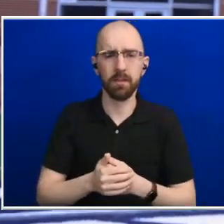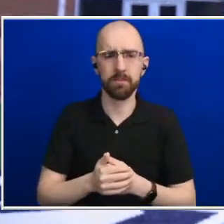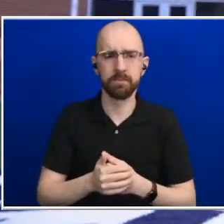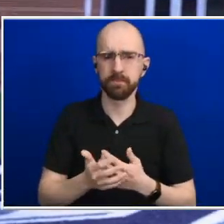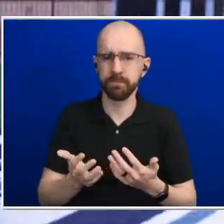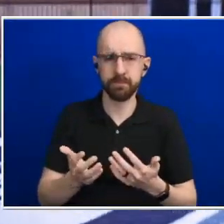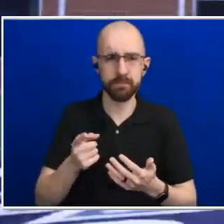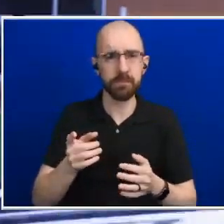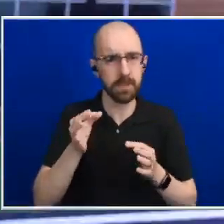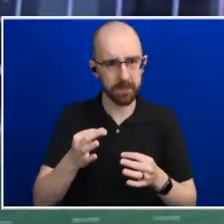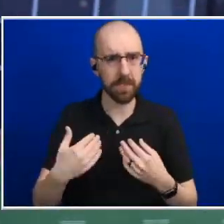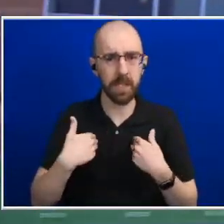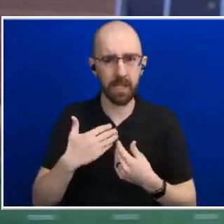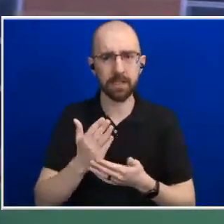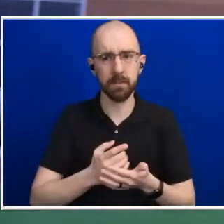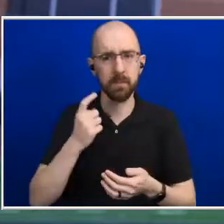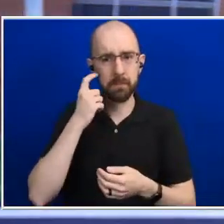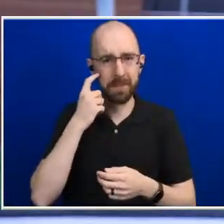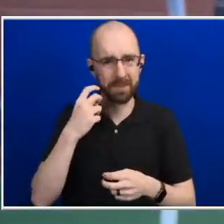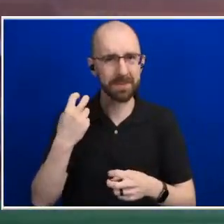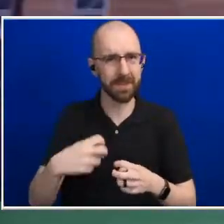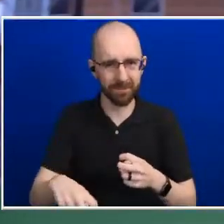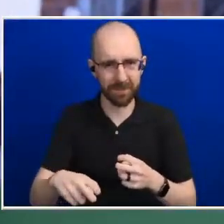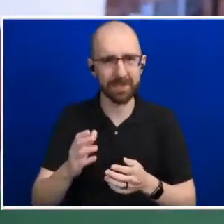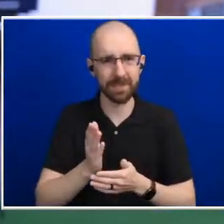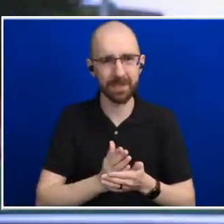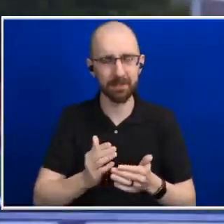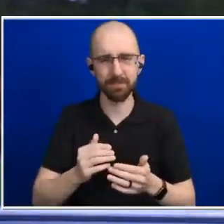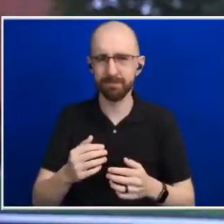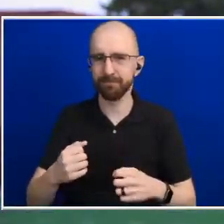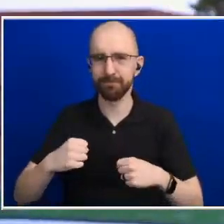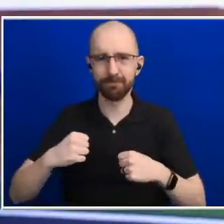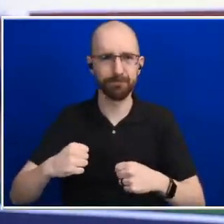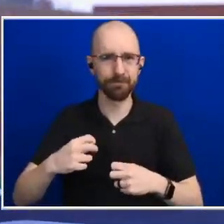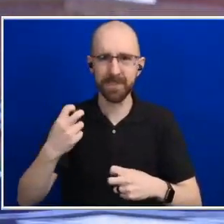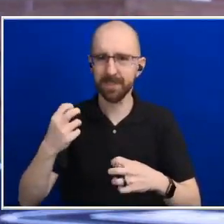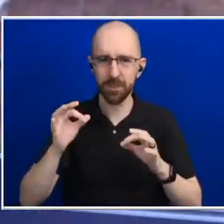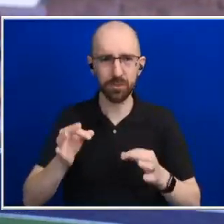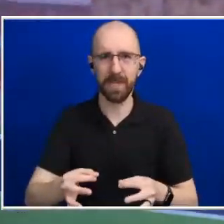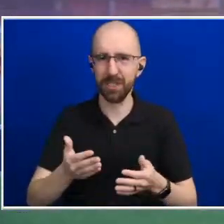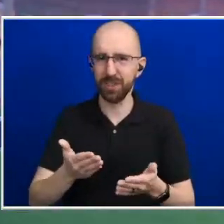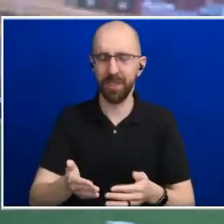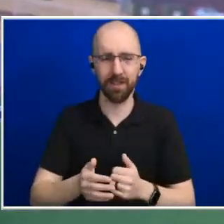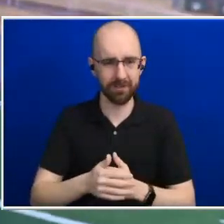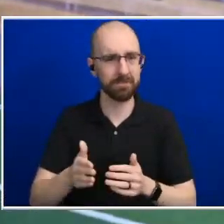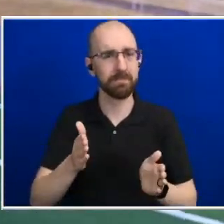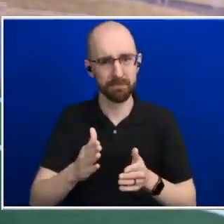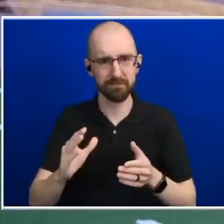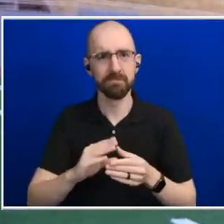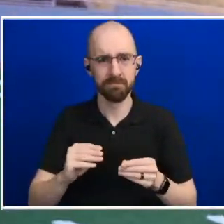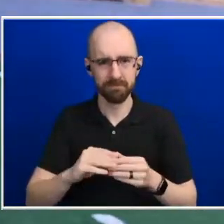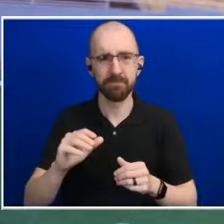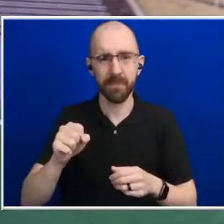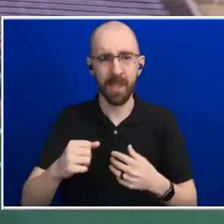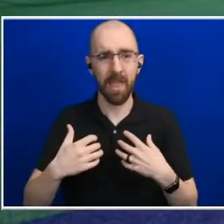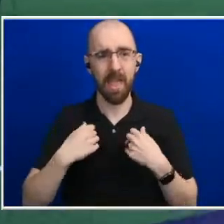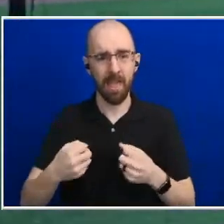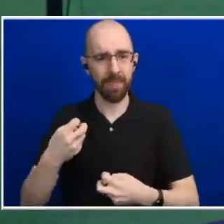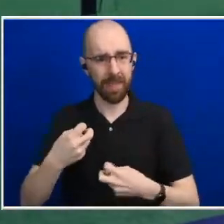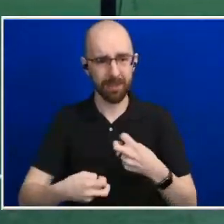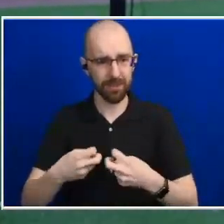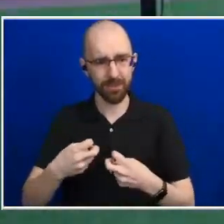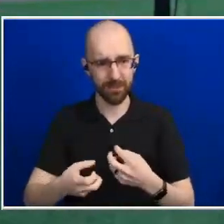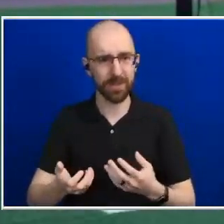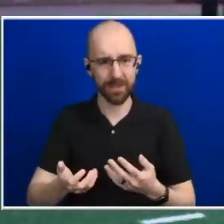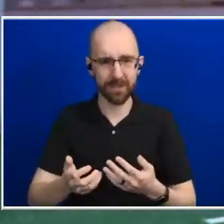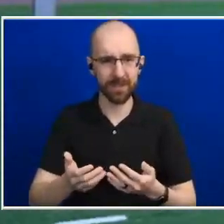got some mental toughness and some determination there. That's what I was going to say. Yeah, the health issue wasn't it? Is that the thing that stood out was